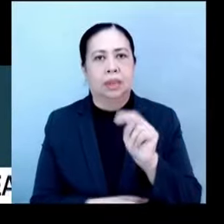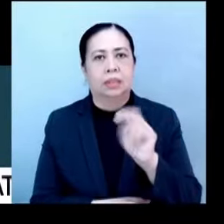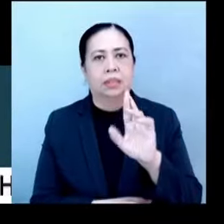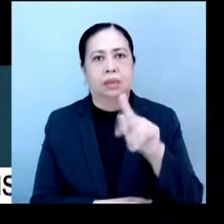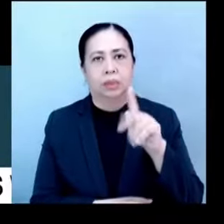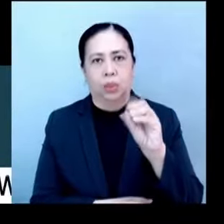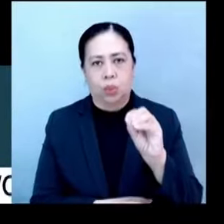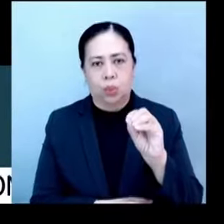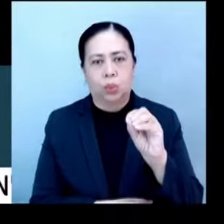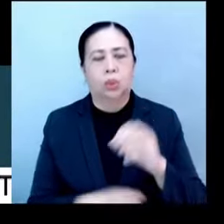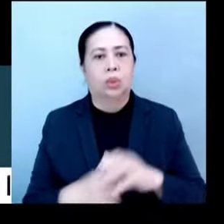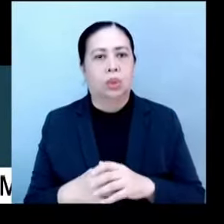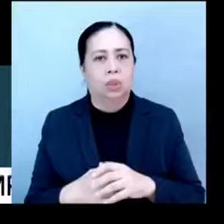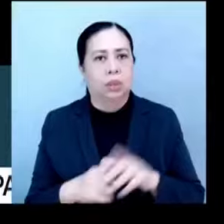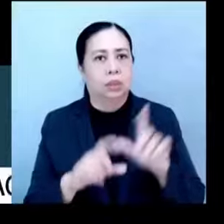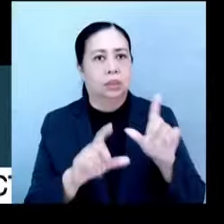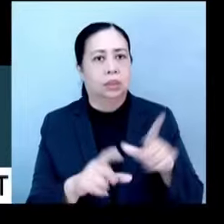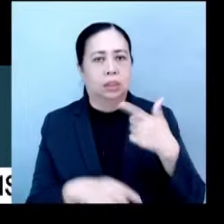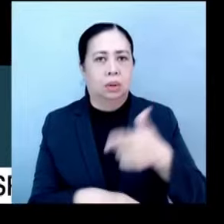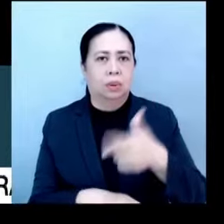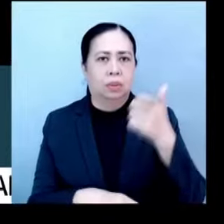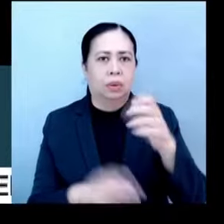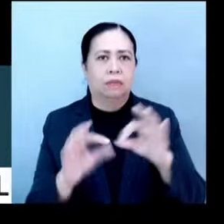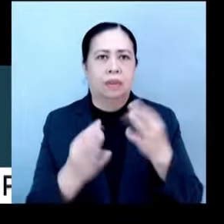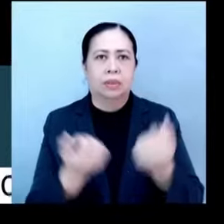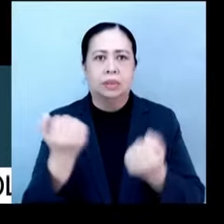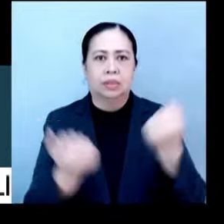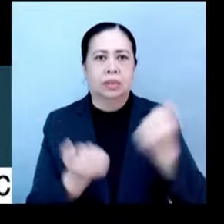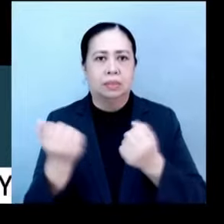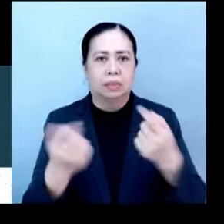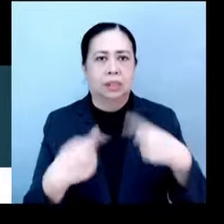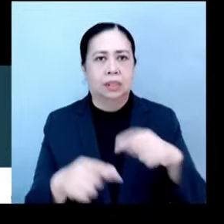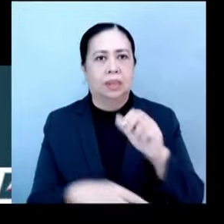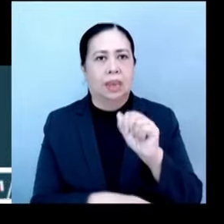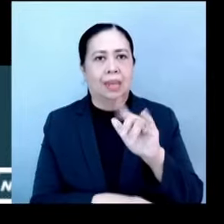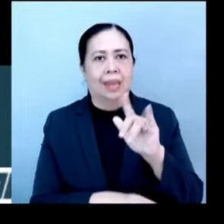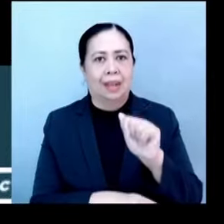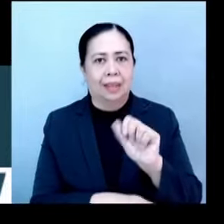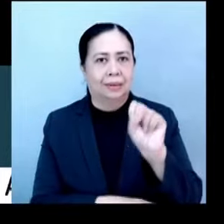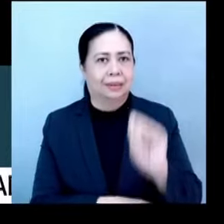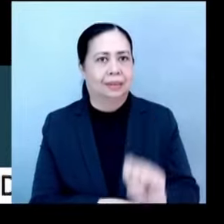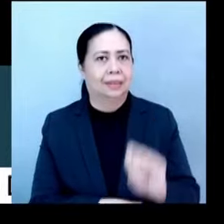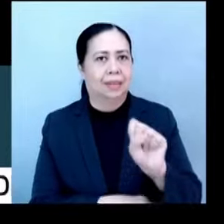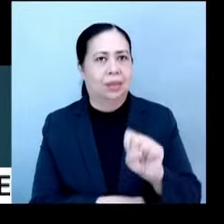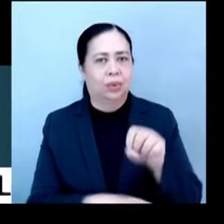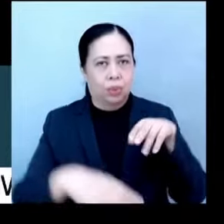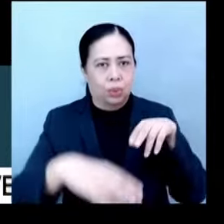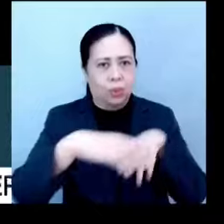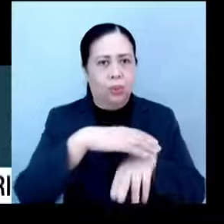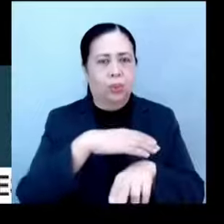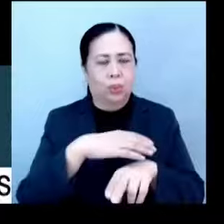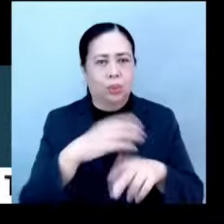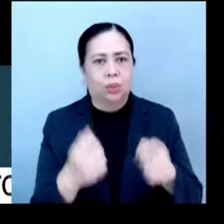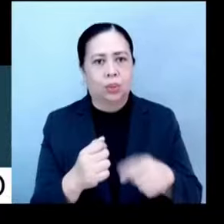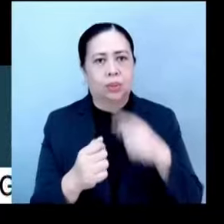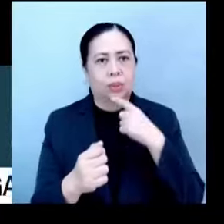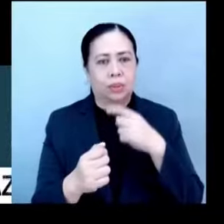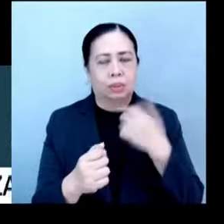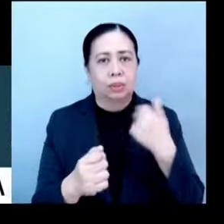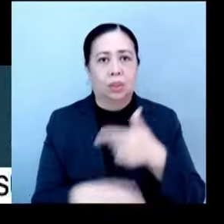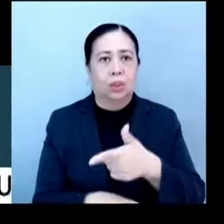Office. The suspect shot dead a family driver on the Ayala-EDSA southbound tunnel. The passenger, the victim, said the fatal